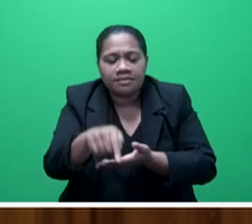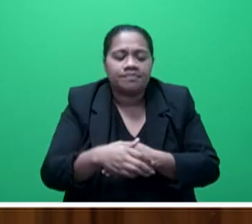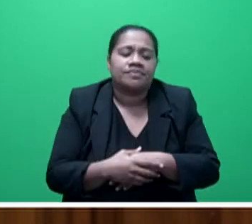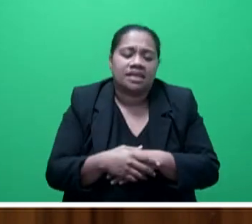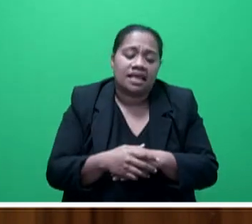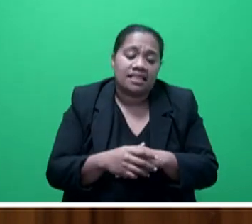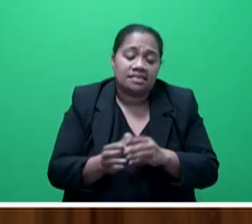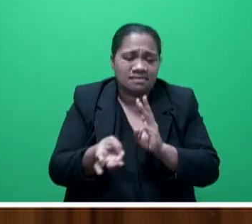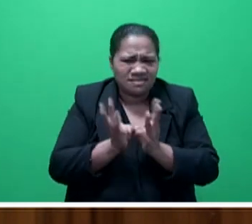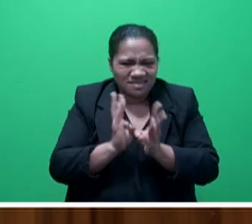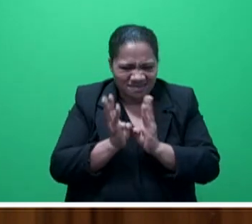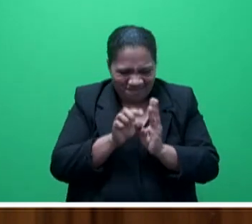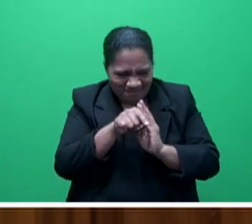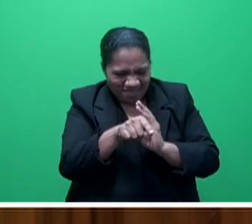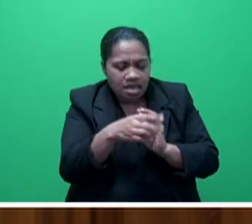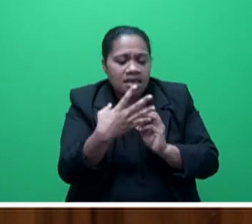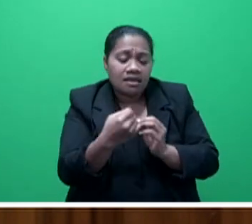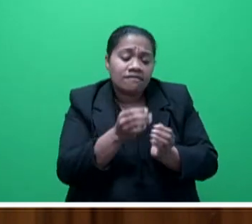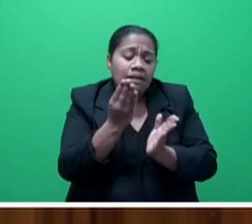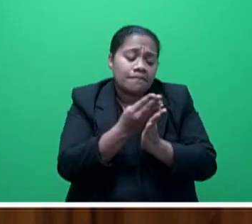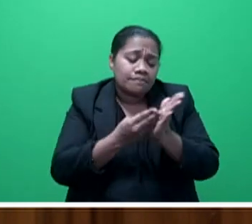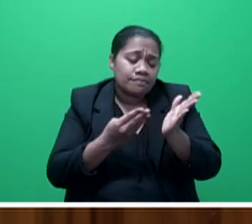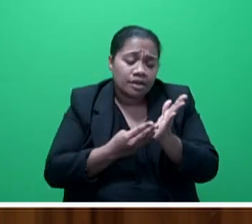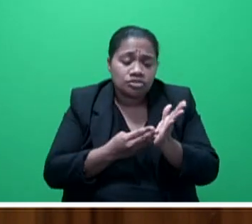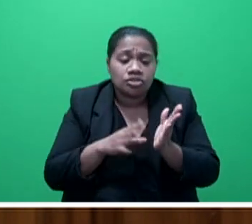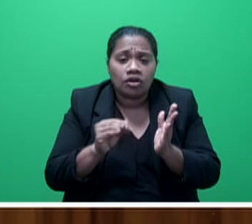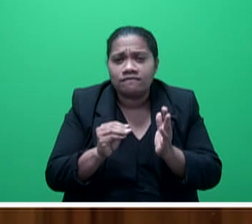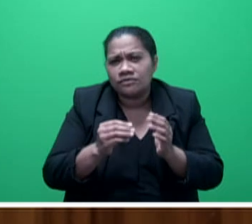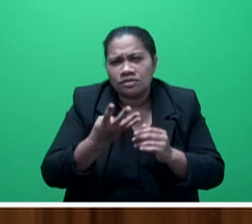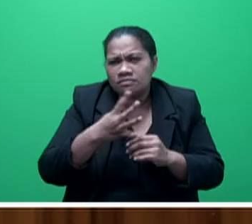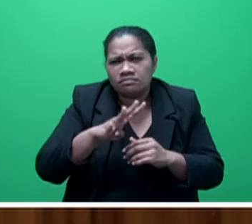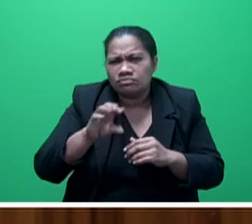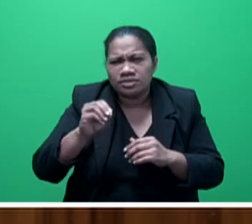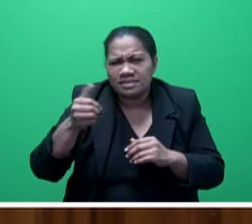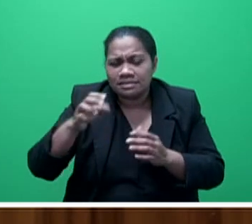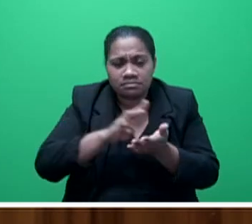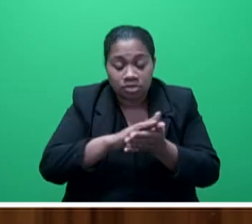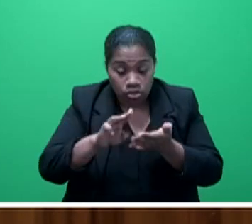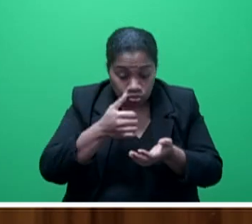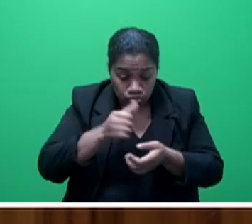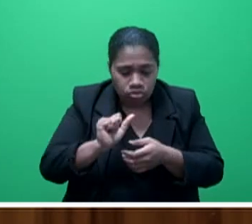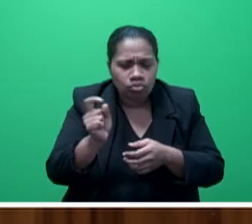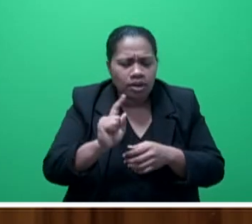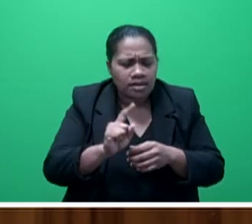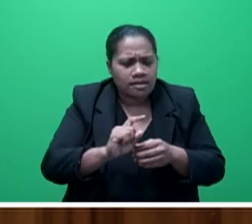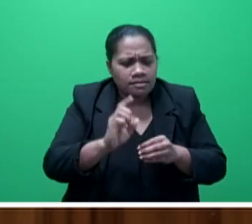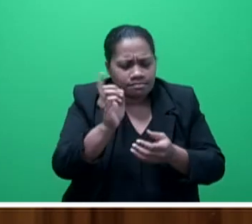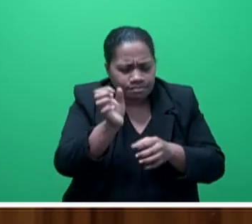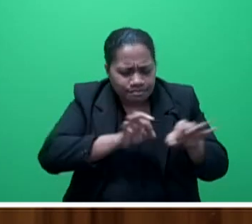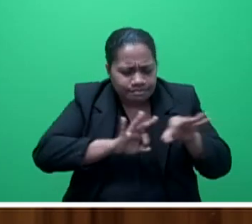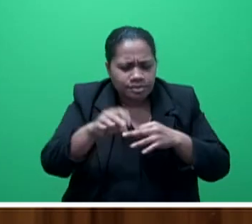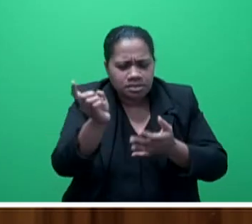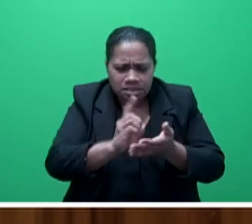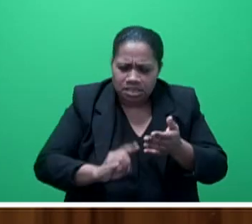Meteorological Services has a budget of $30.6 million, which will be used for policy formulation, planning, design, regulatory